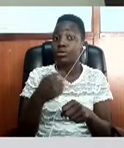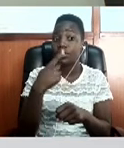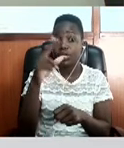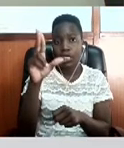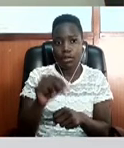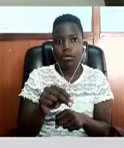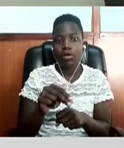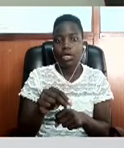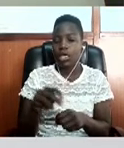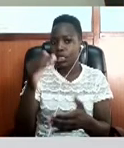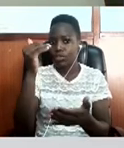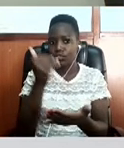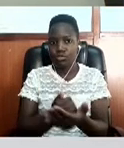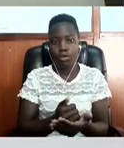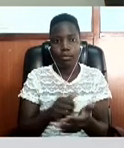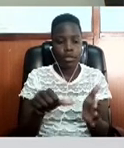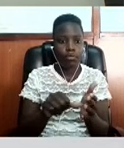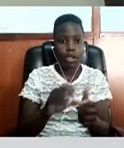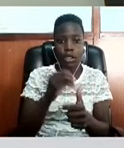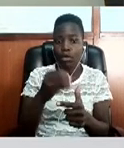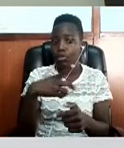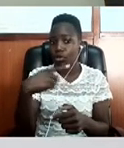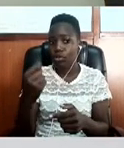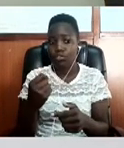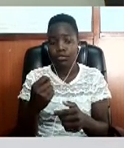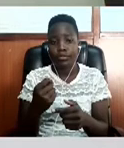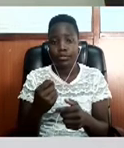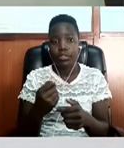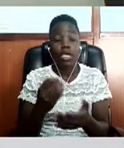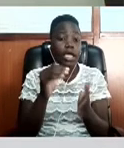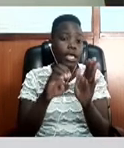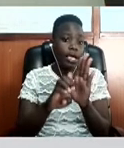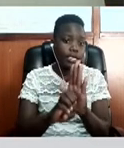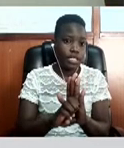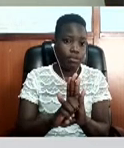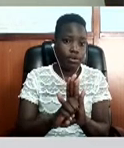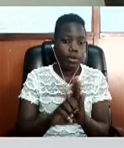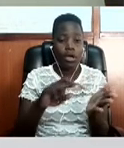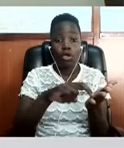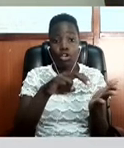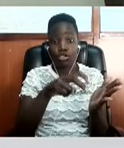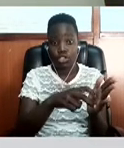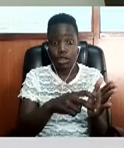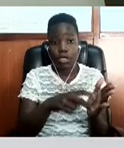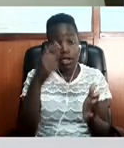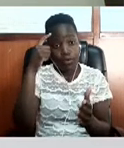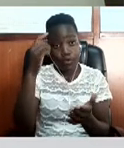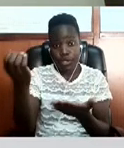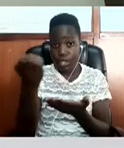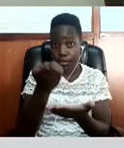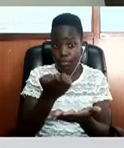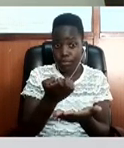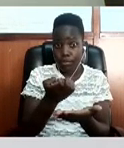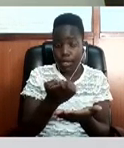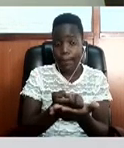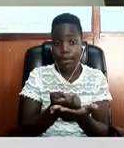another avenue? For instance, contracts of employment between, say, a coach or a